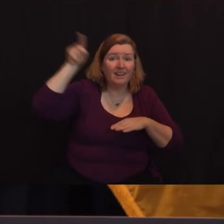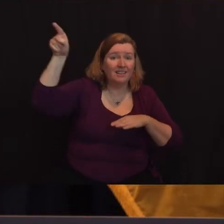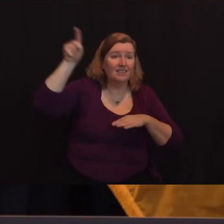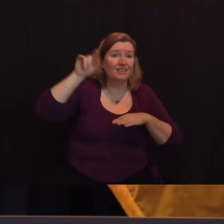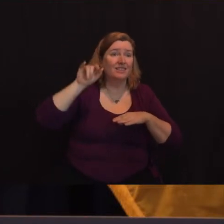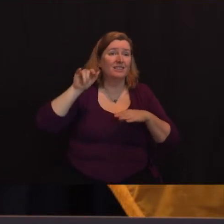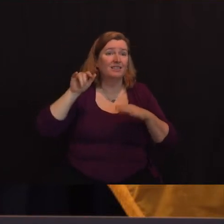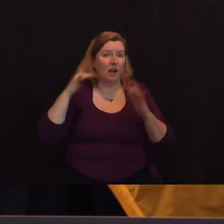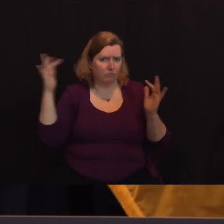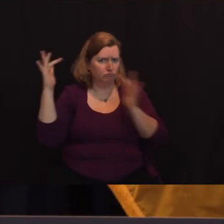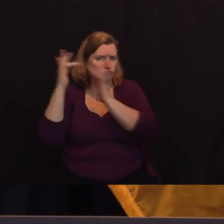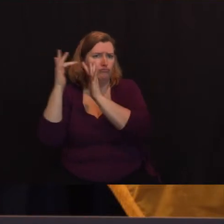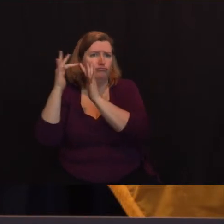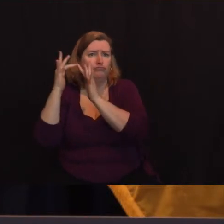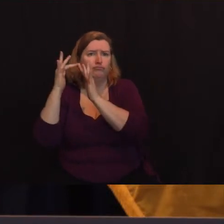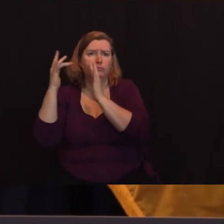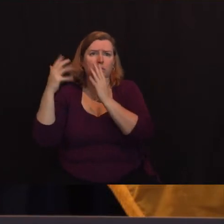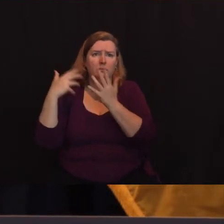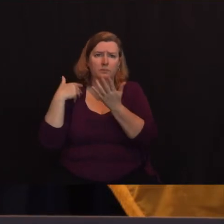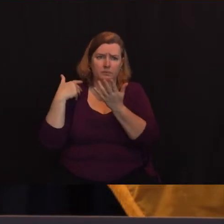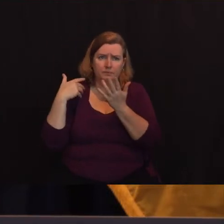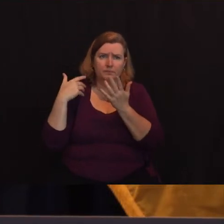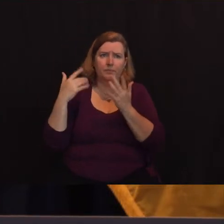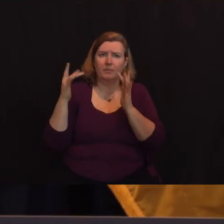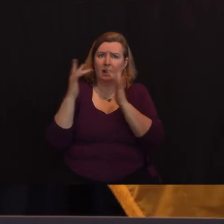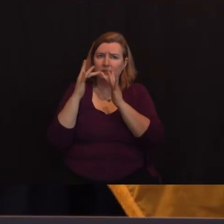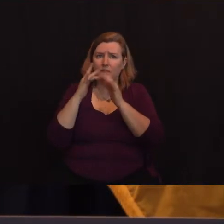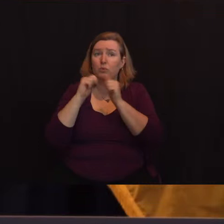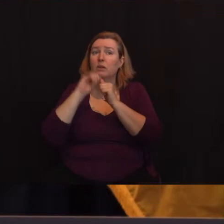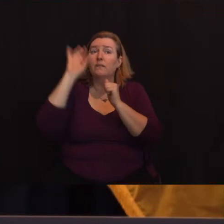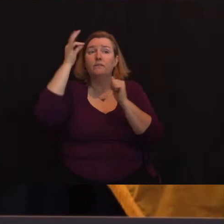touch with the federal team on this.